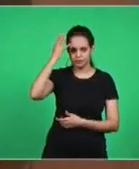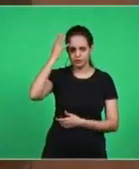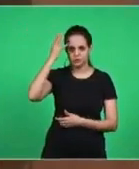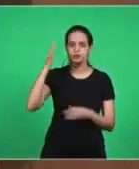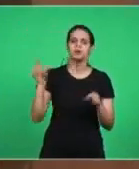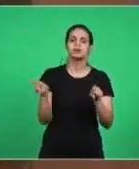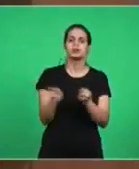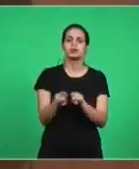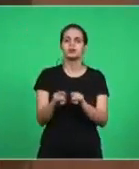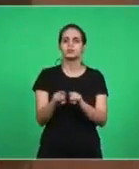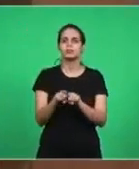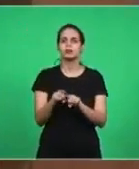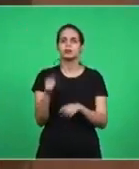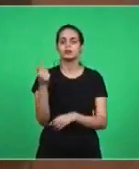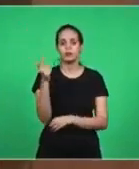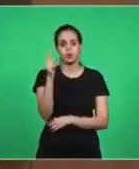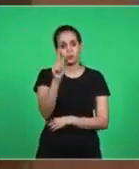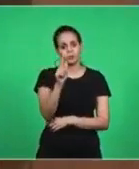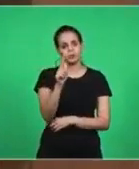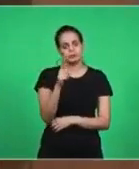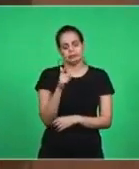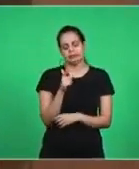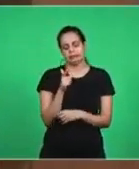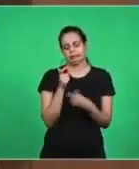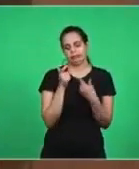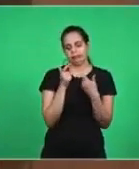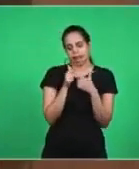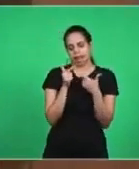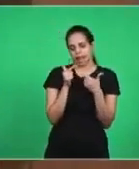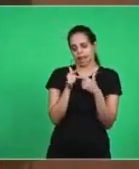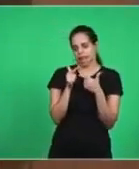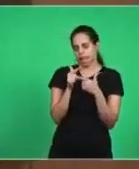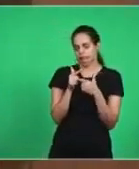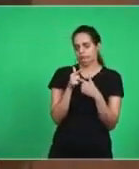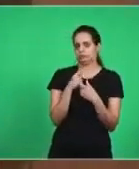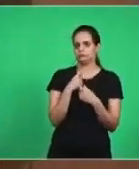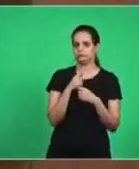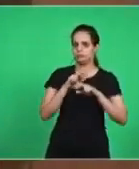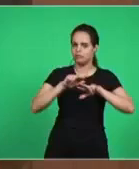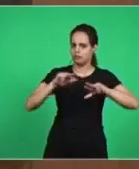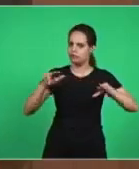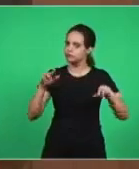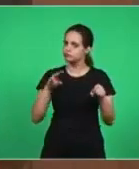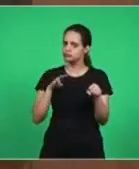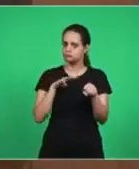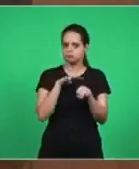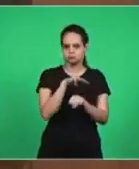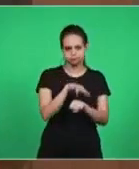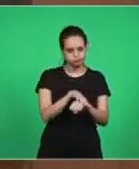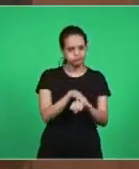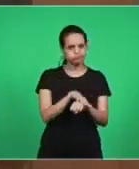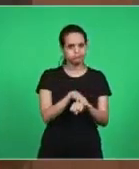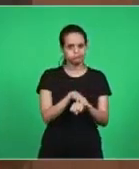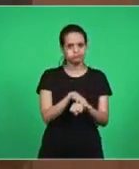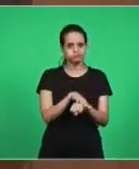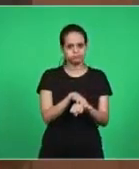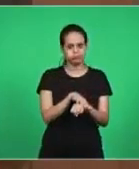another one here. Make a complaint. And there are many complaints, but they come from ministries.